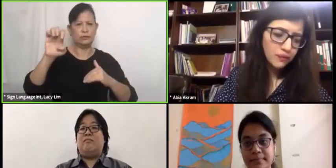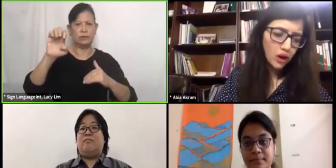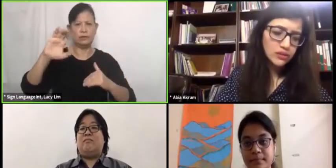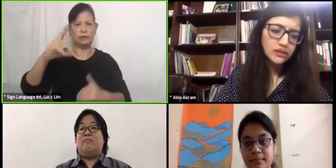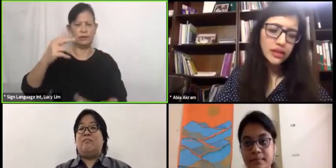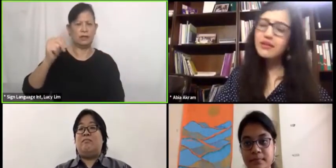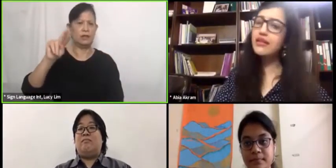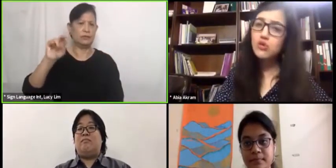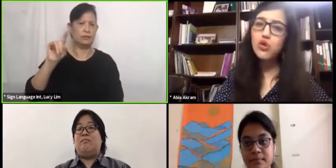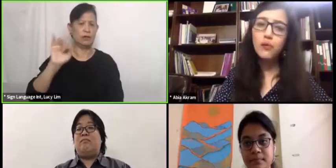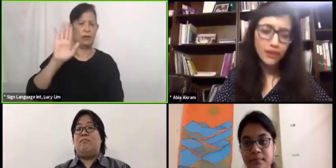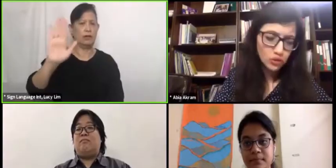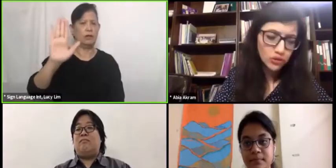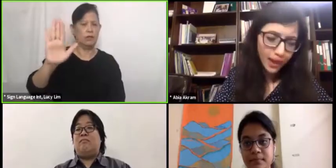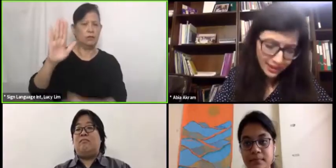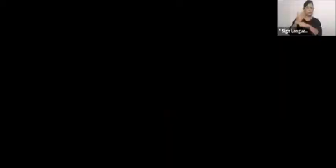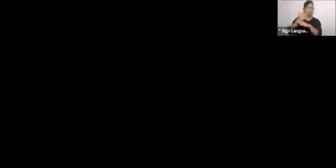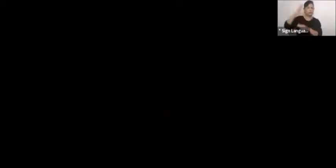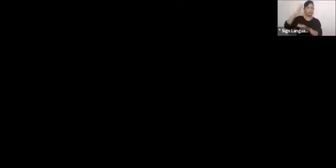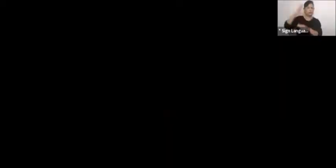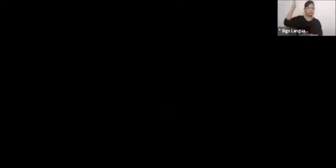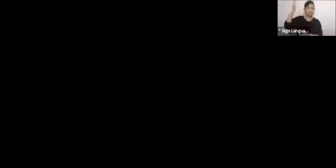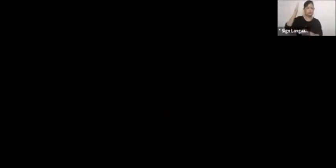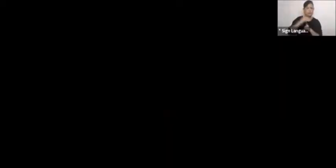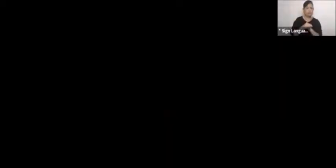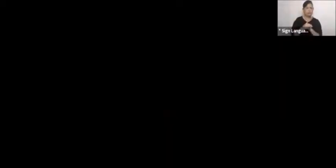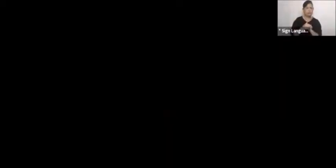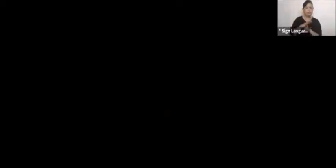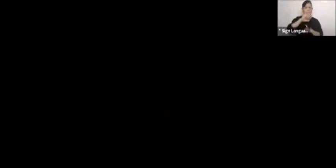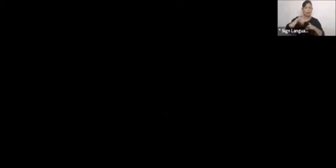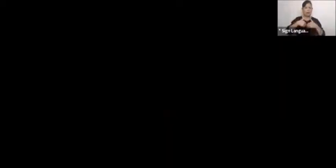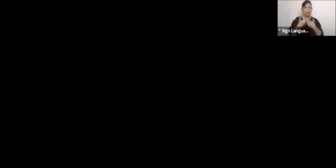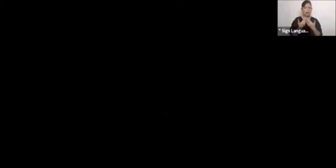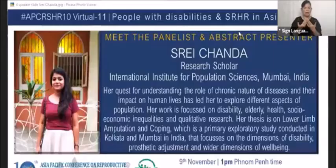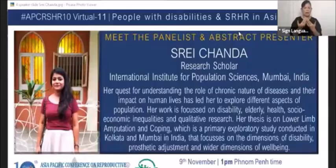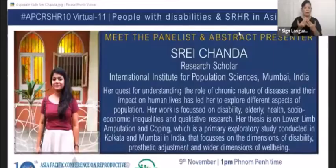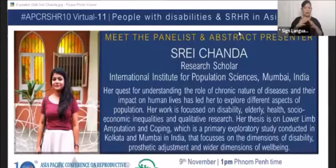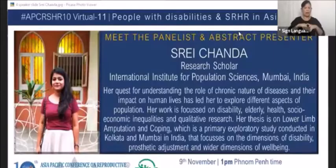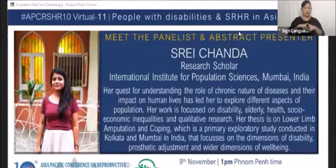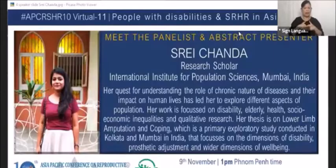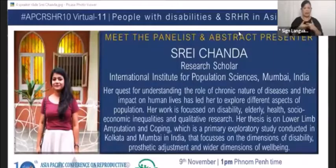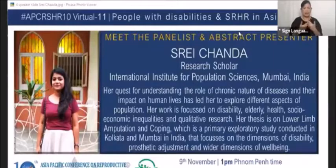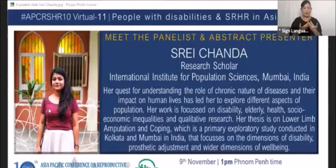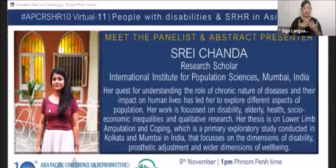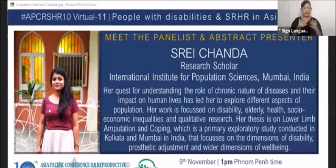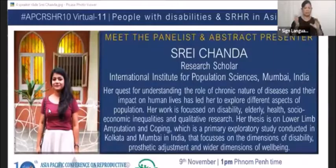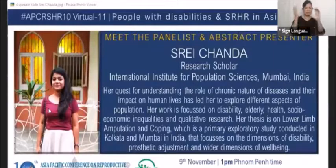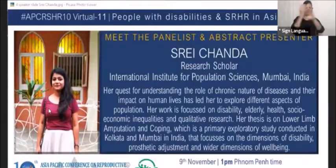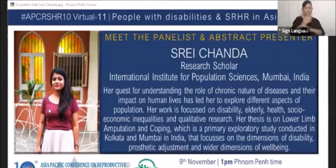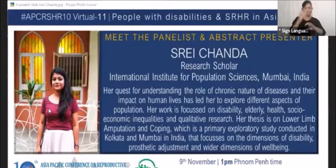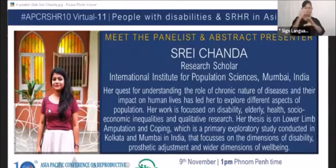talking about the issue of sexual health outcome remain the challenge and